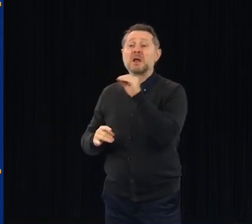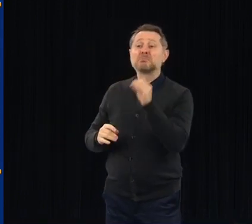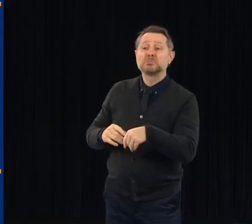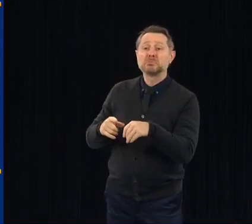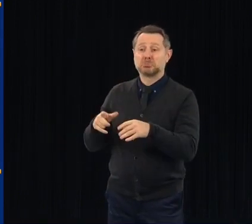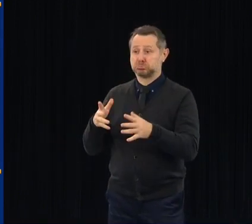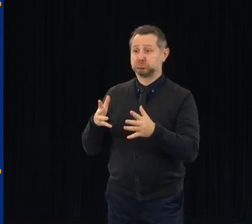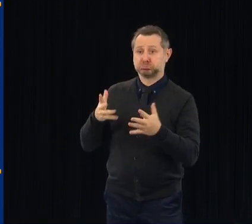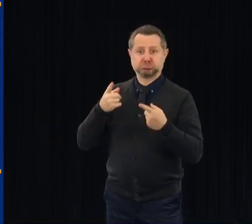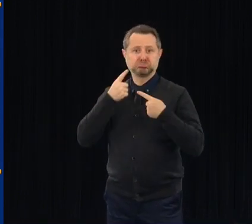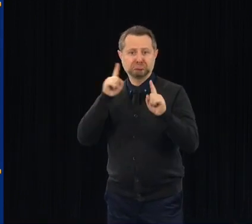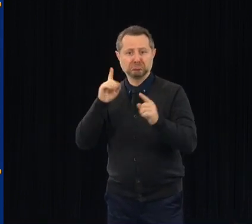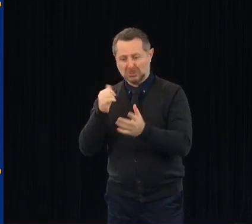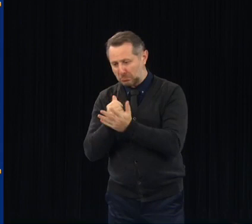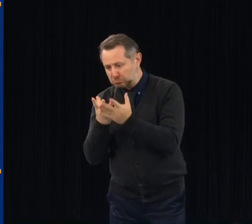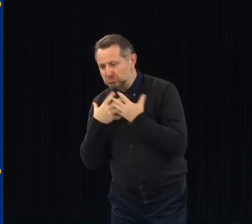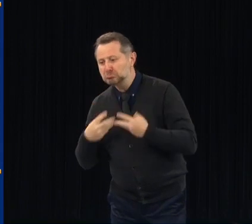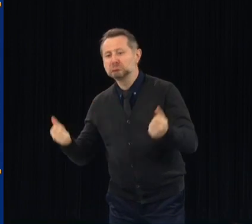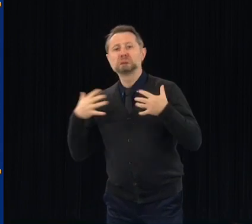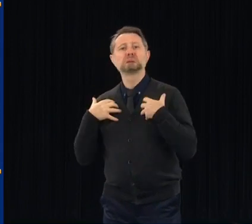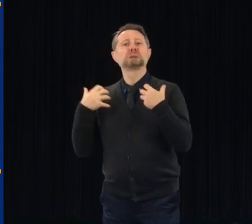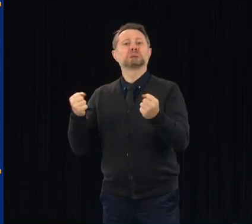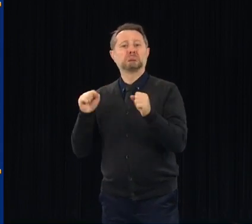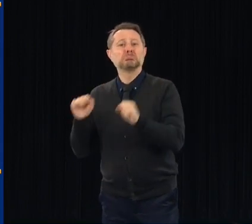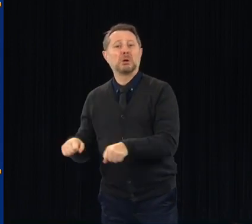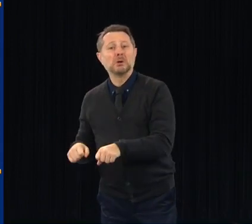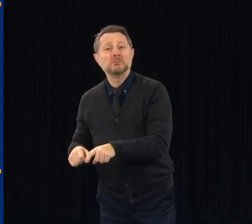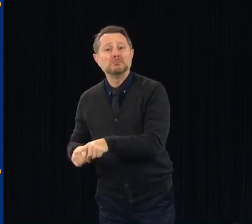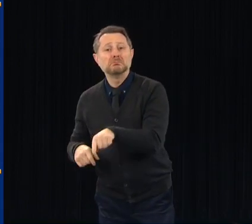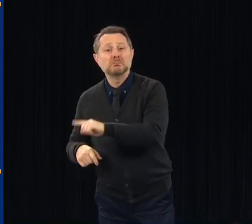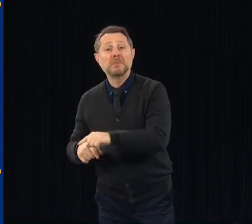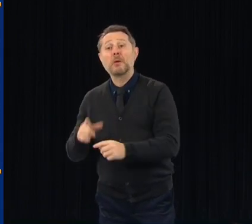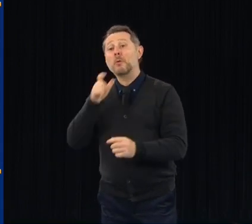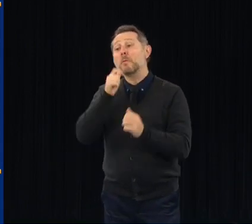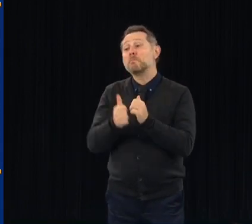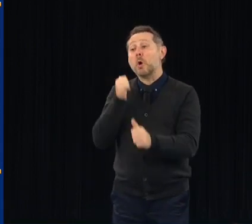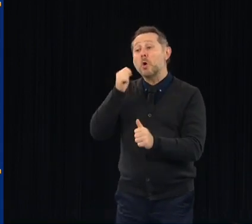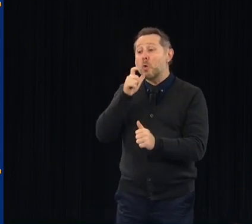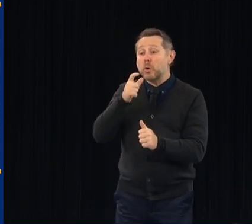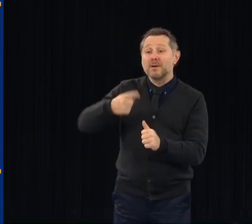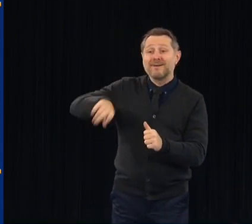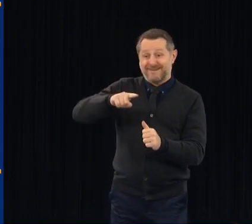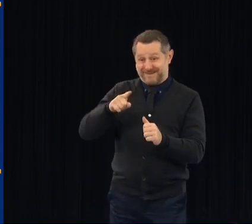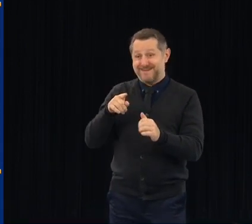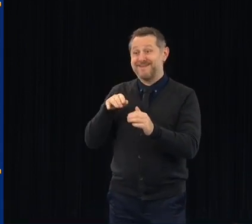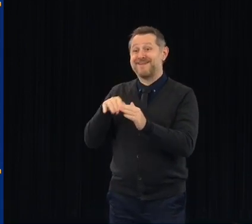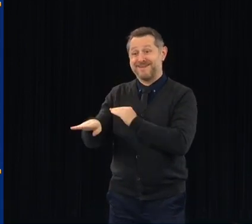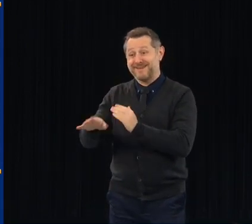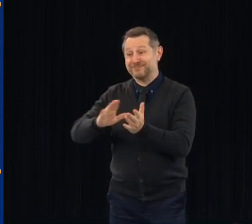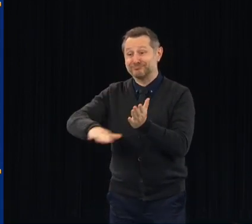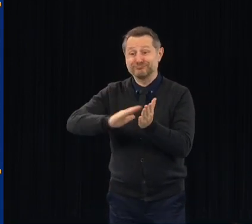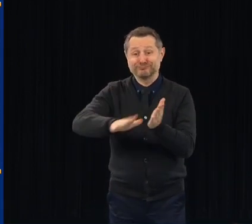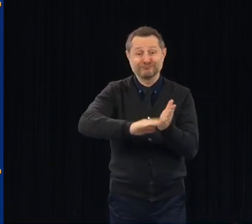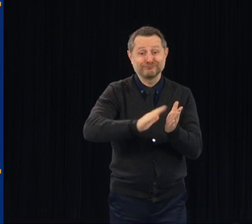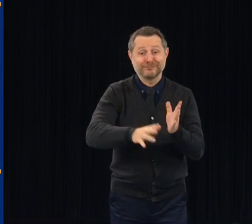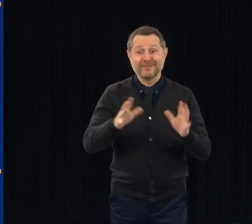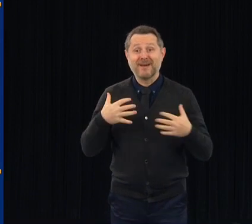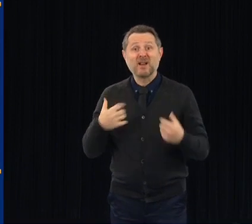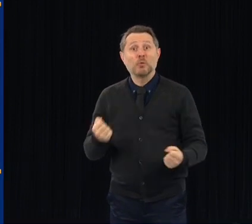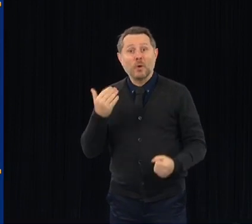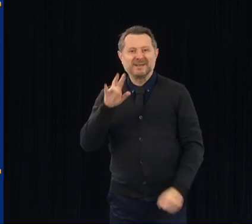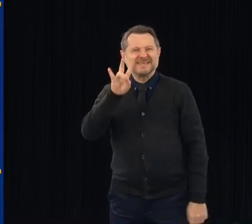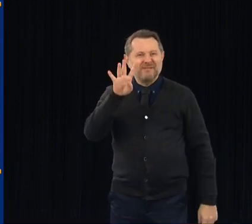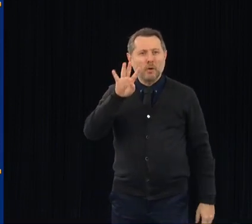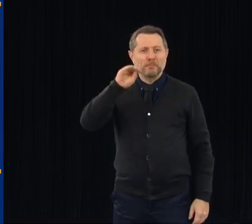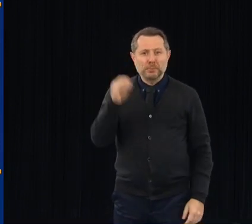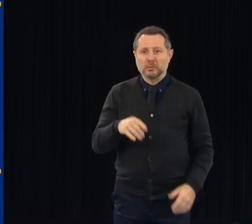a real difference. And that's why the highest number of people ever now being discharged, right? So you're just seeing the evolution